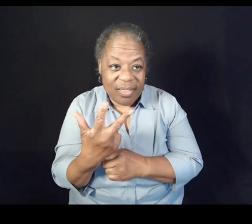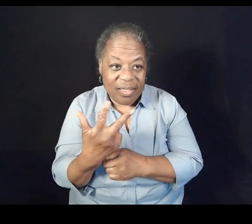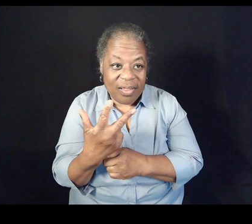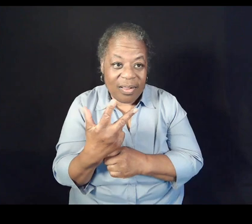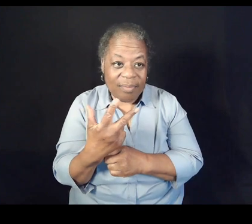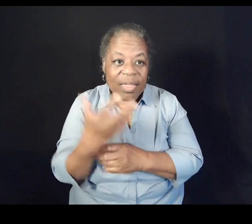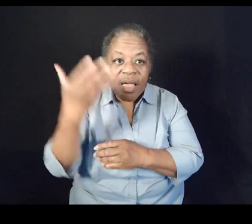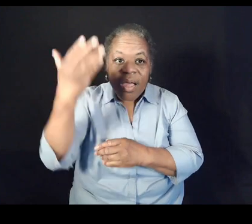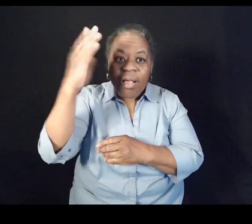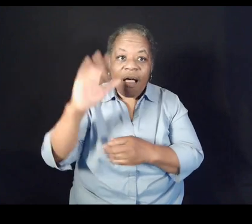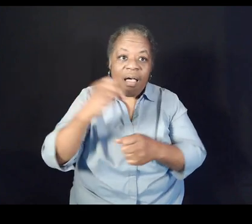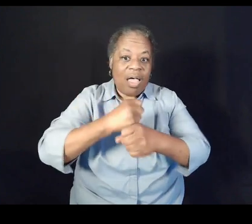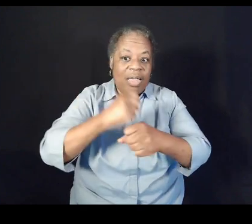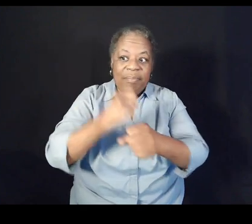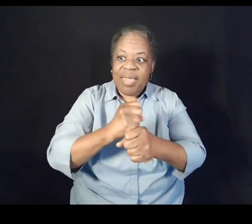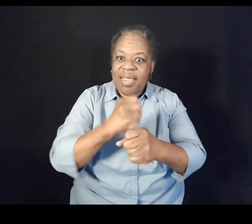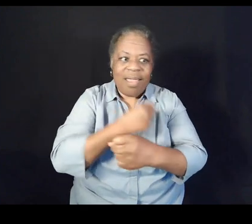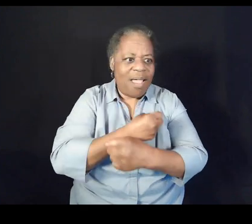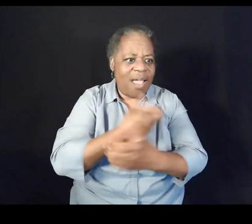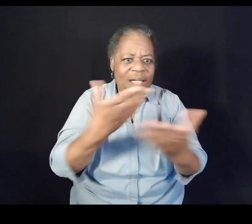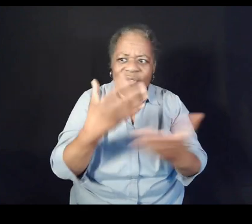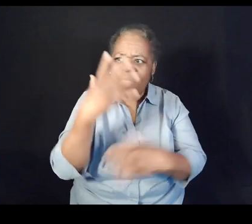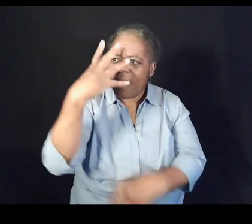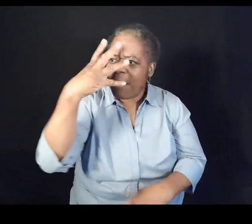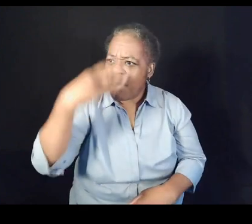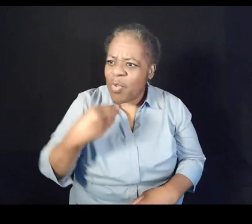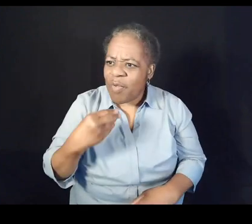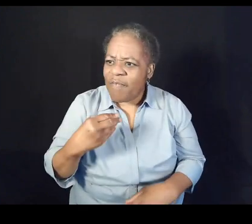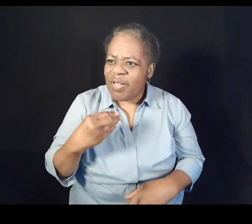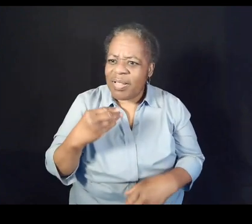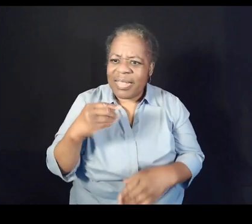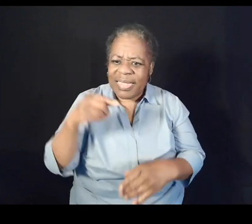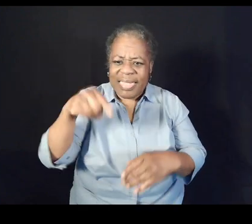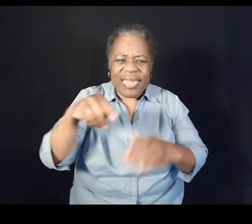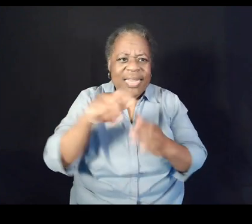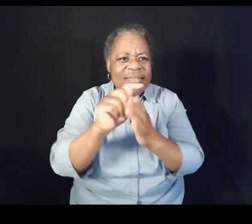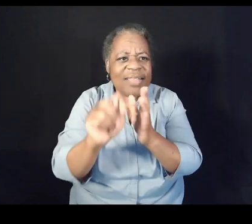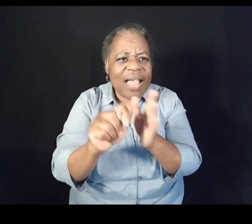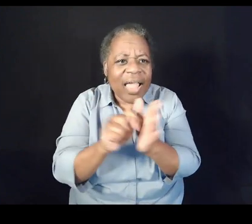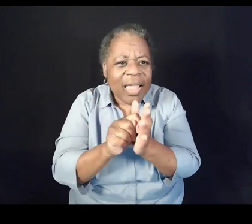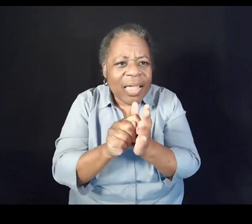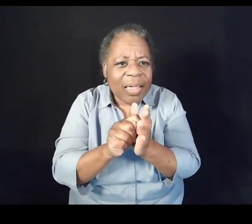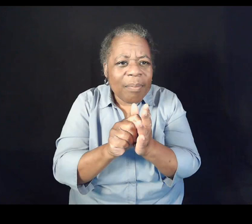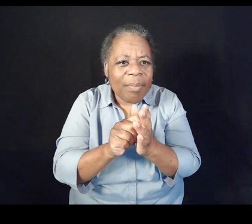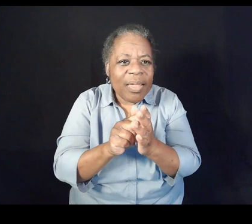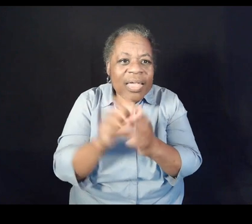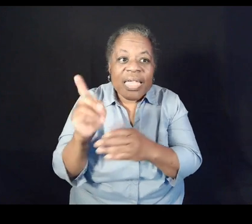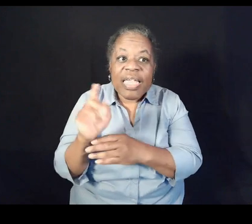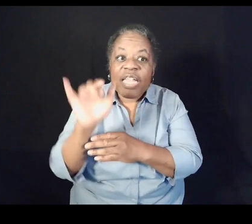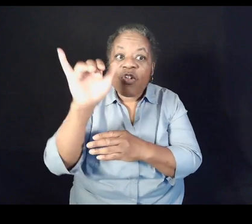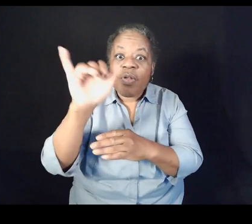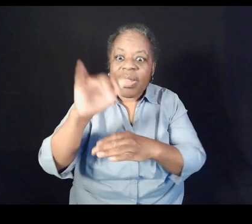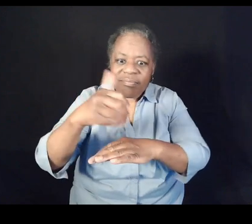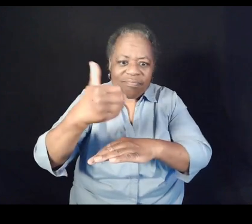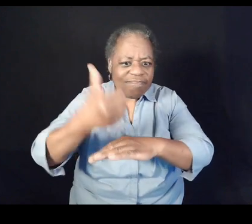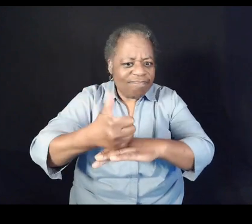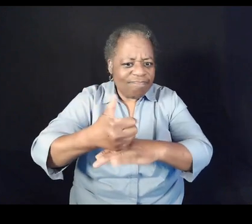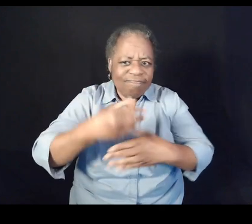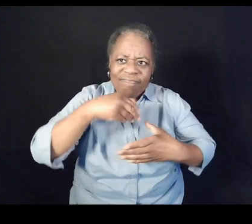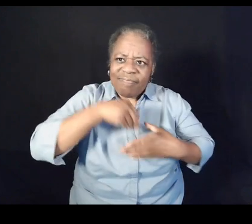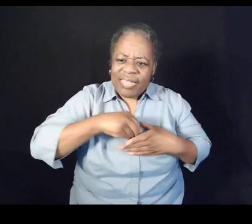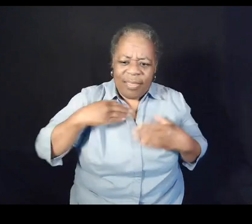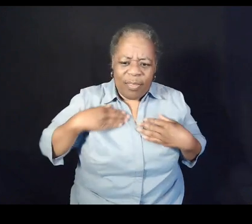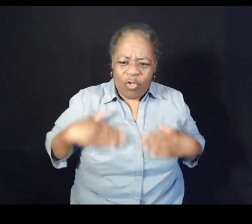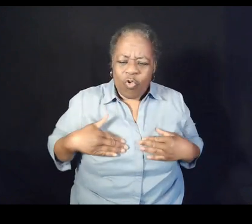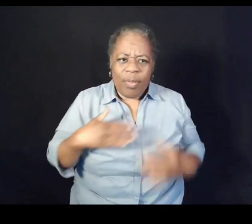God has made everything beautiful in its time. He has also set eternity in the human heart.